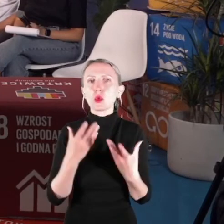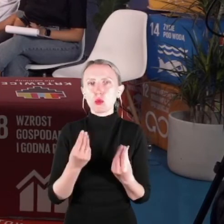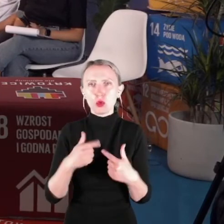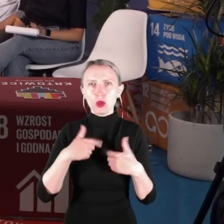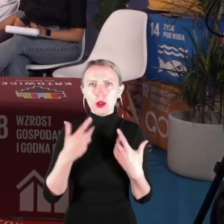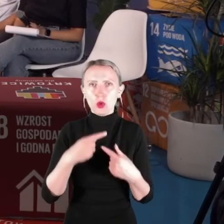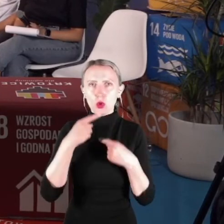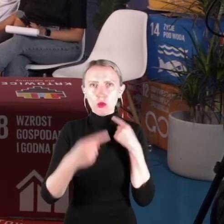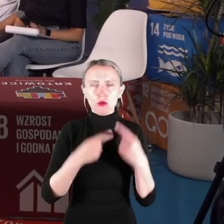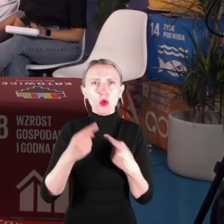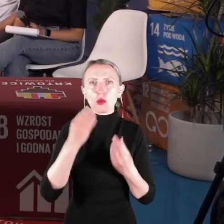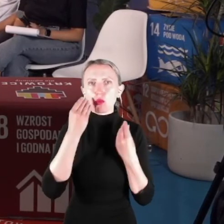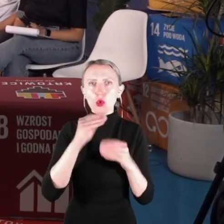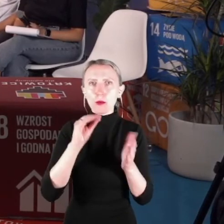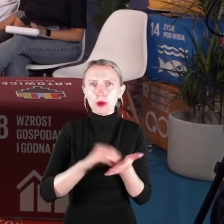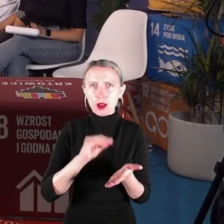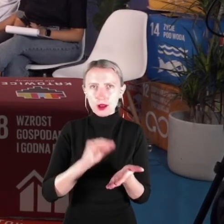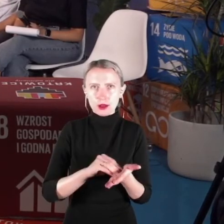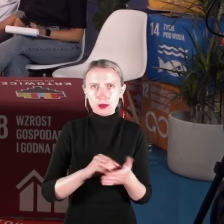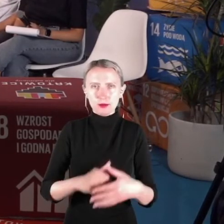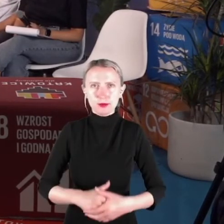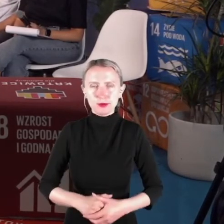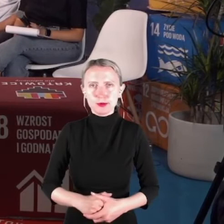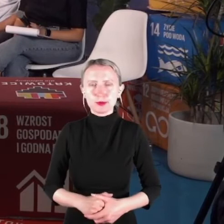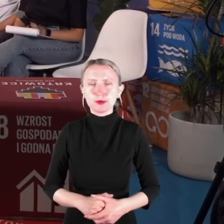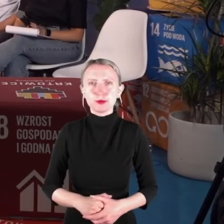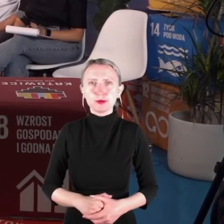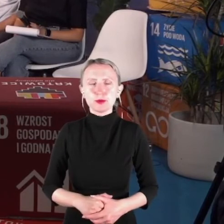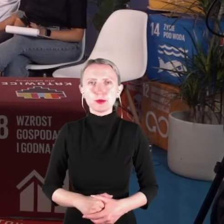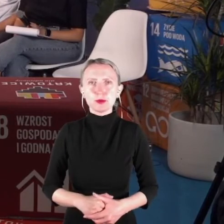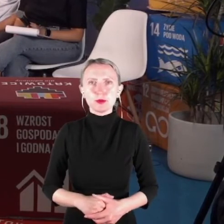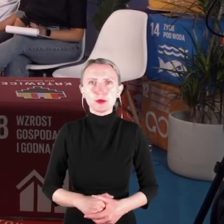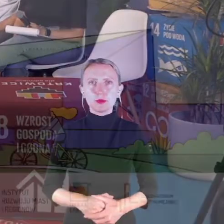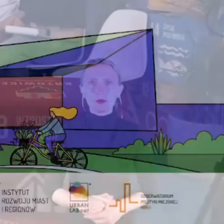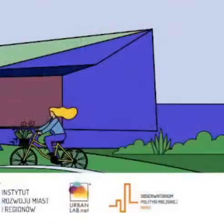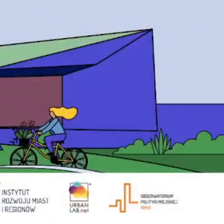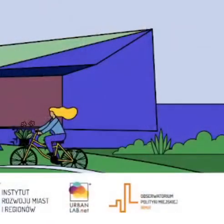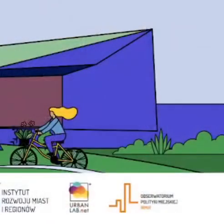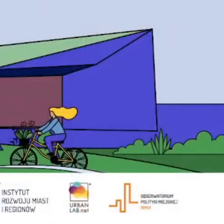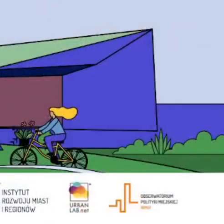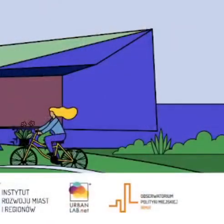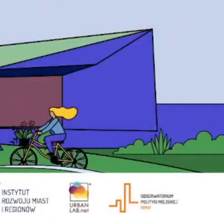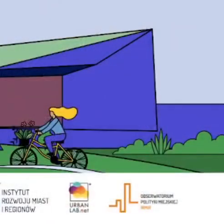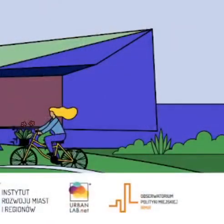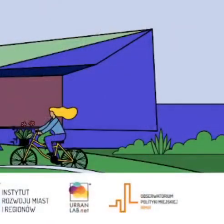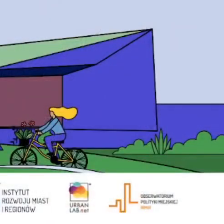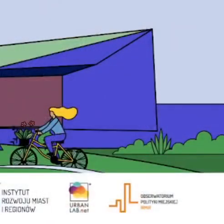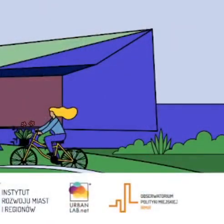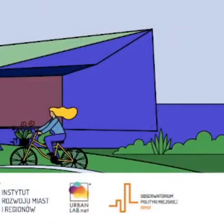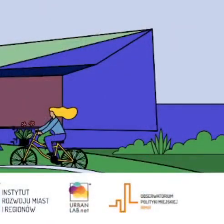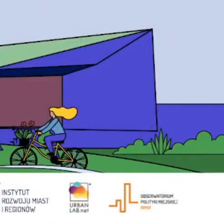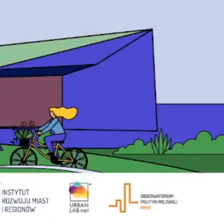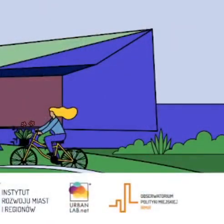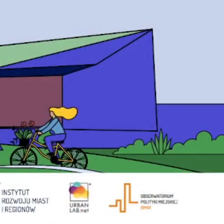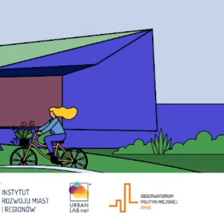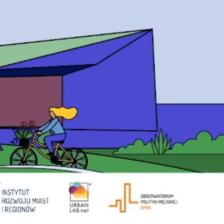So, CDXL is not a company or a project. It's a project with the City of